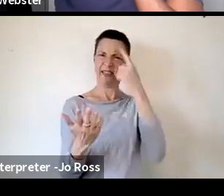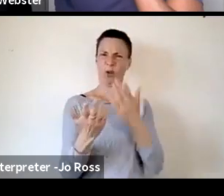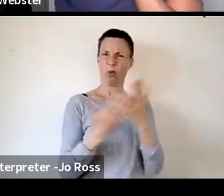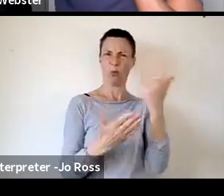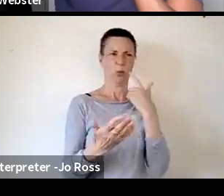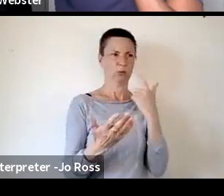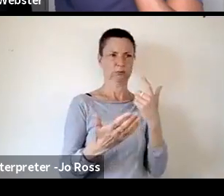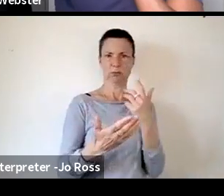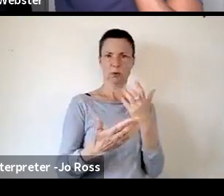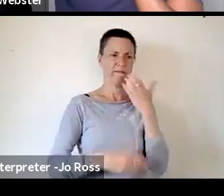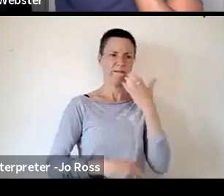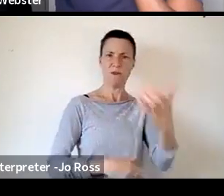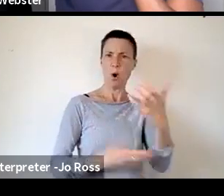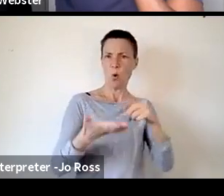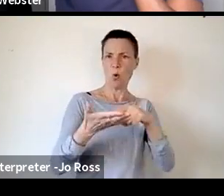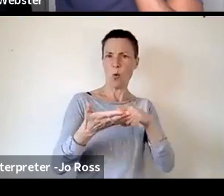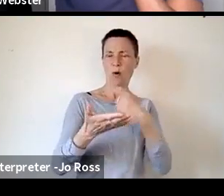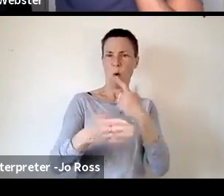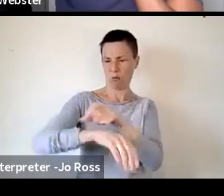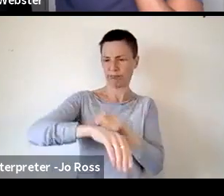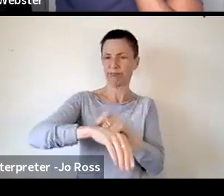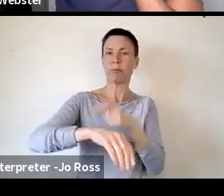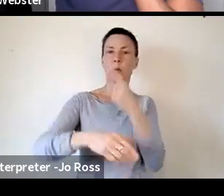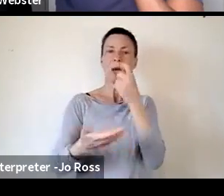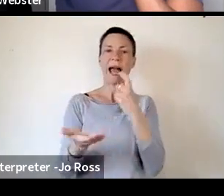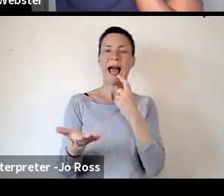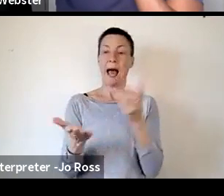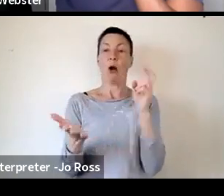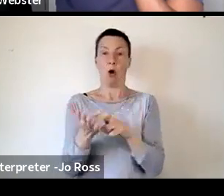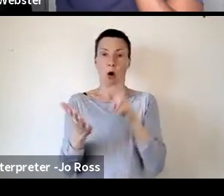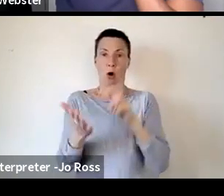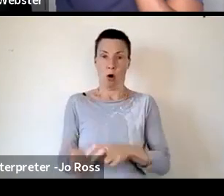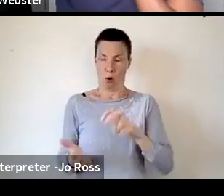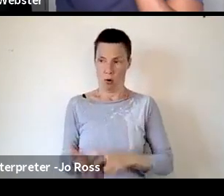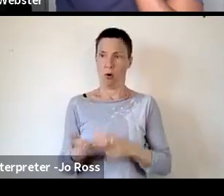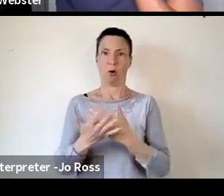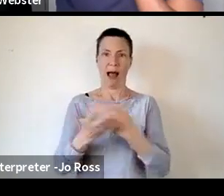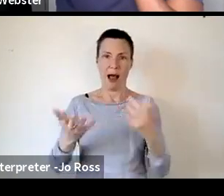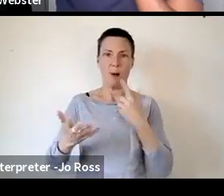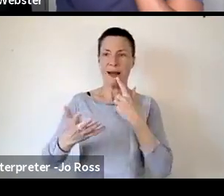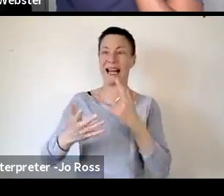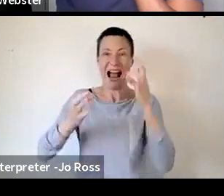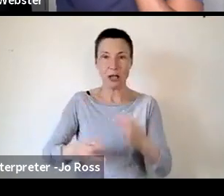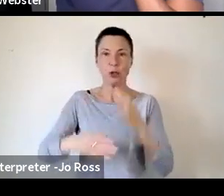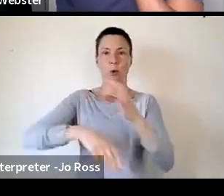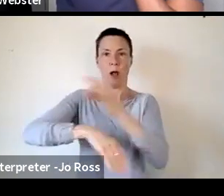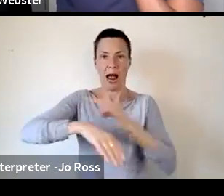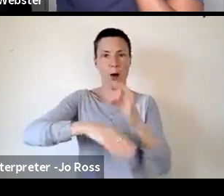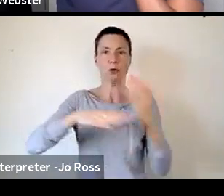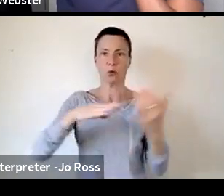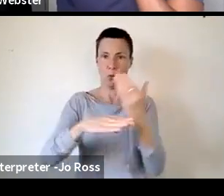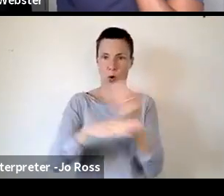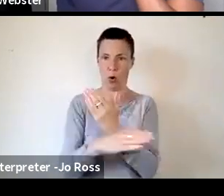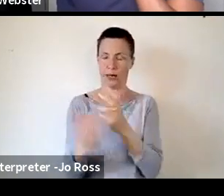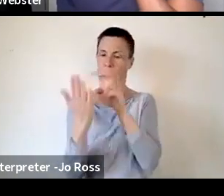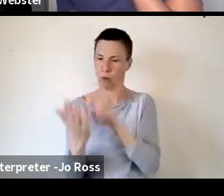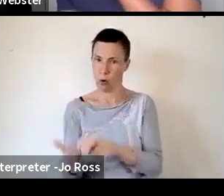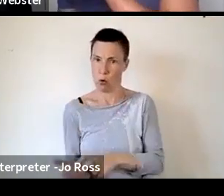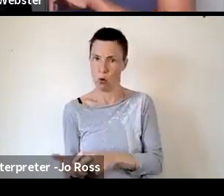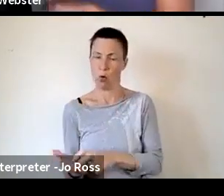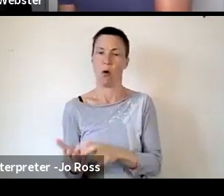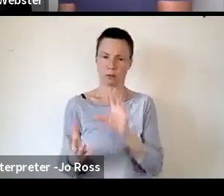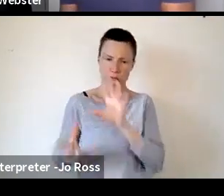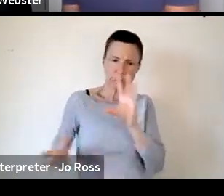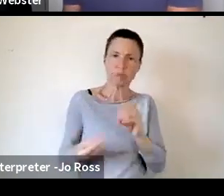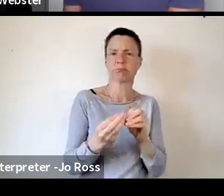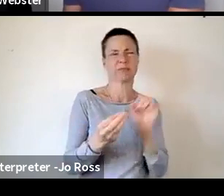maybe your phone as well, you can basically sort of record the actual hours that you're working. So, I mean,